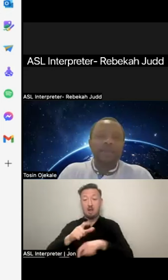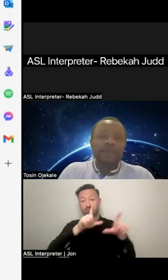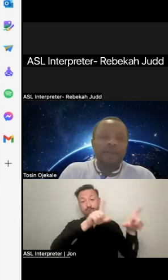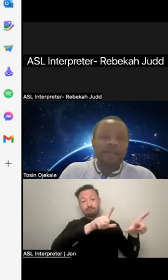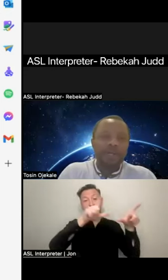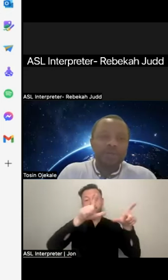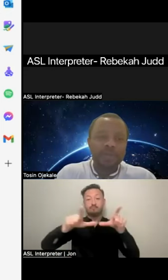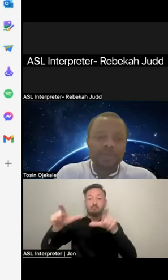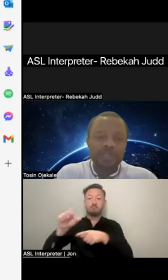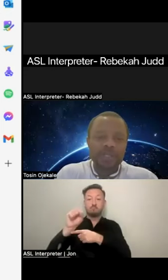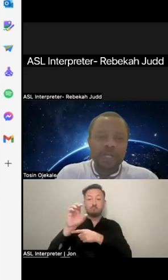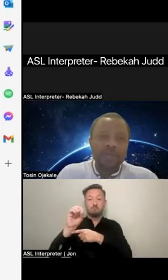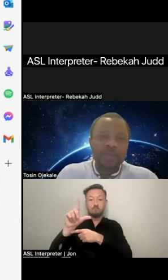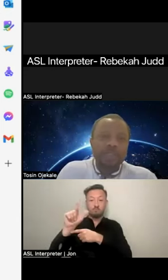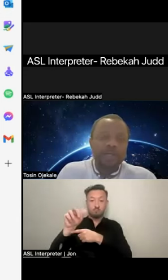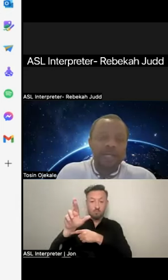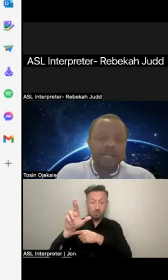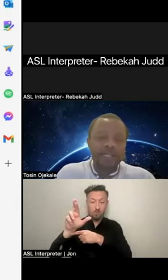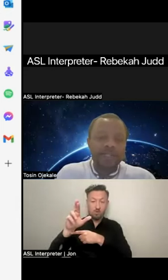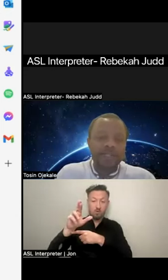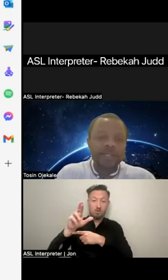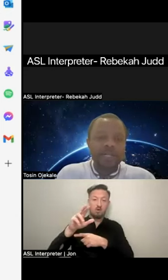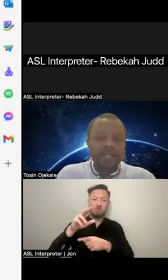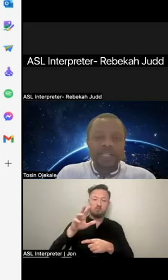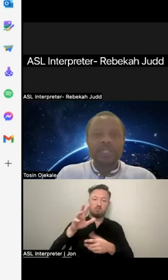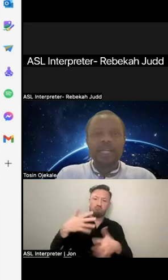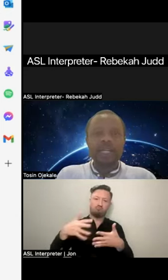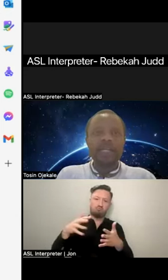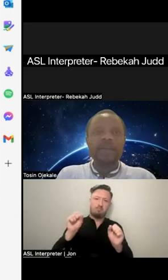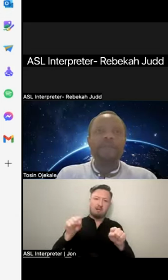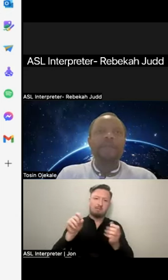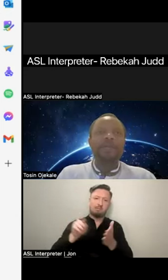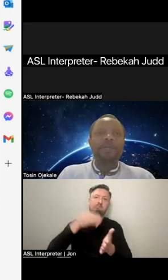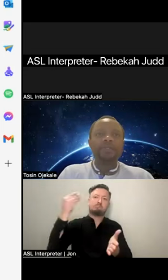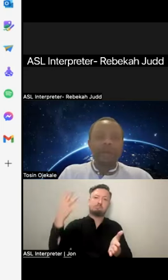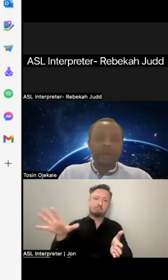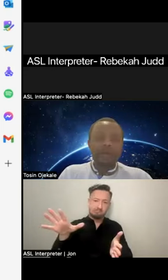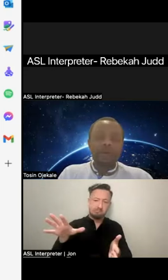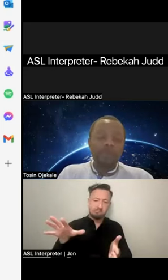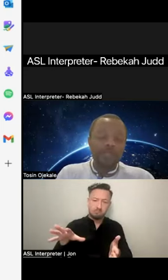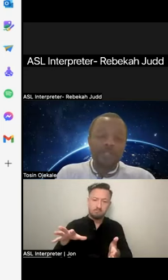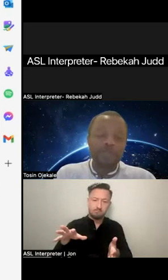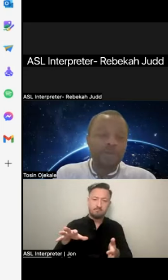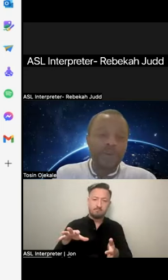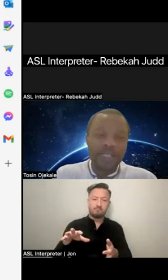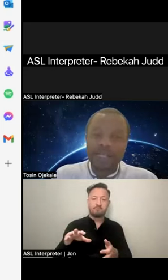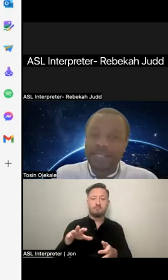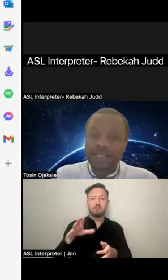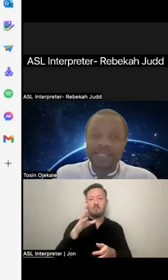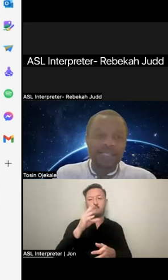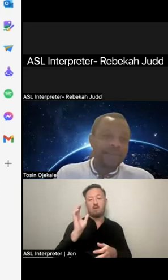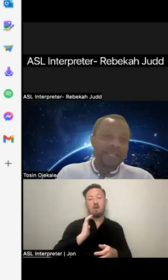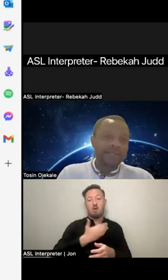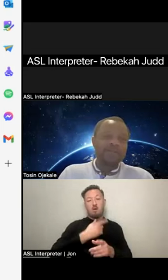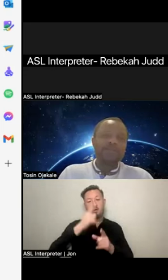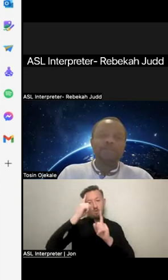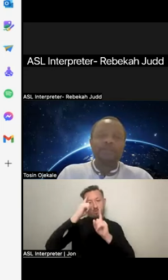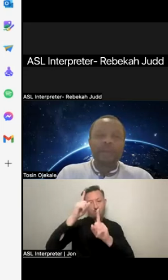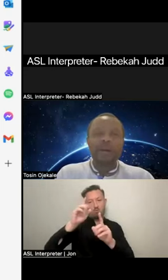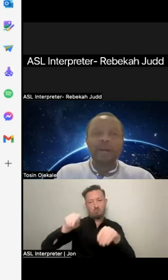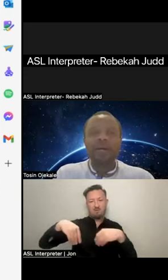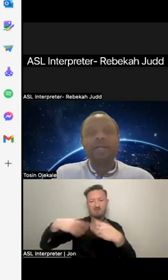might be a very huge cost on the organization, especially if your primary purpose is to provide data center service and not